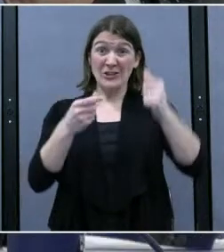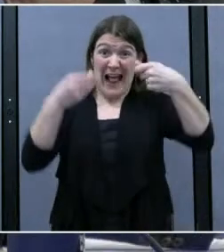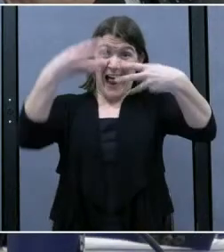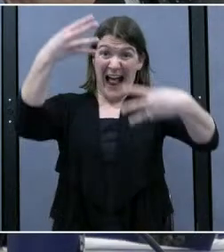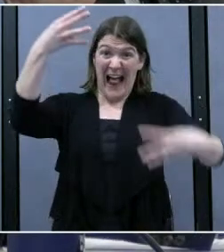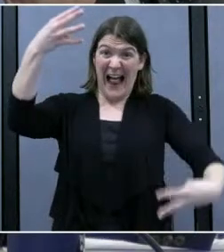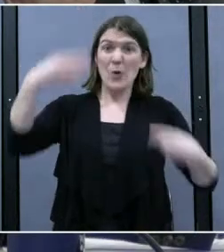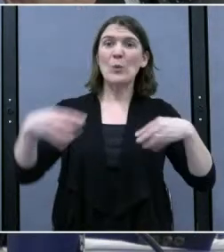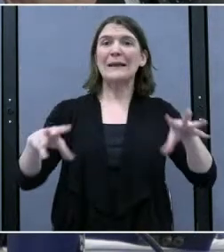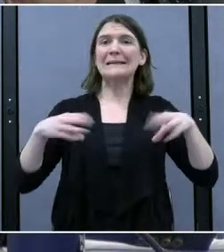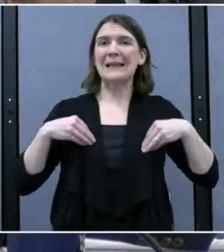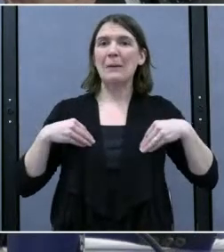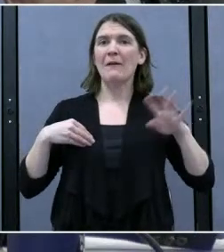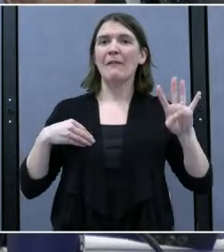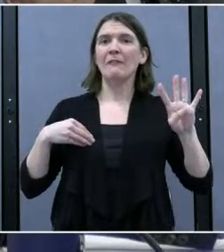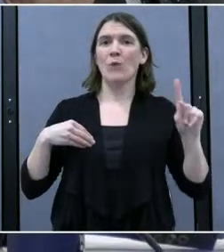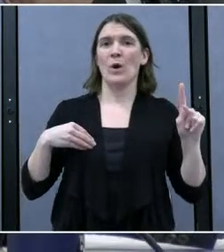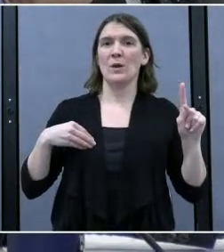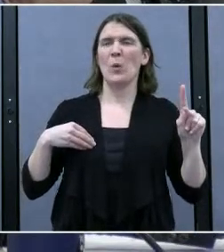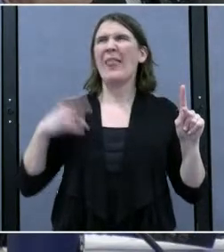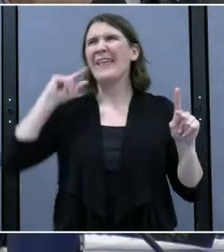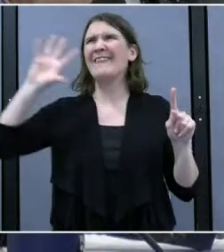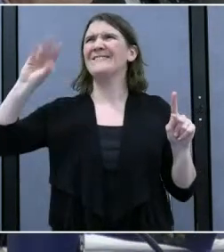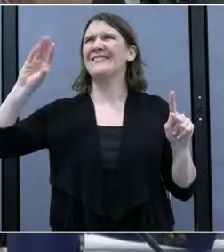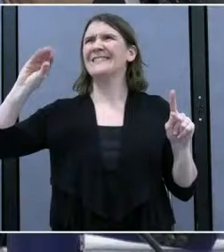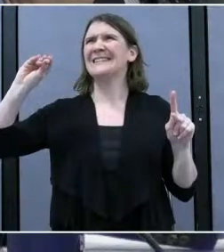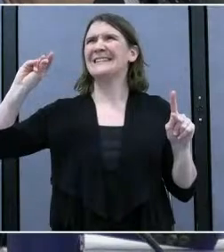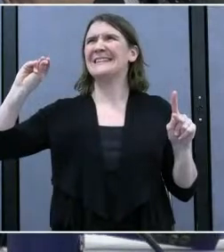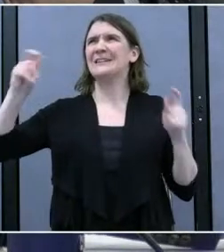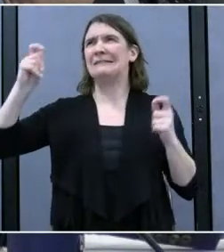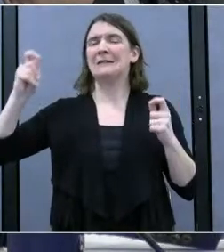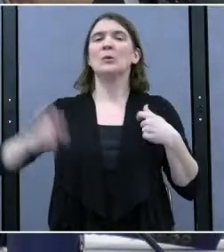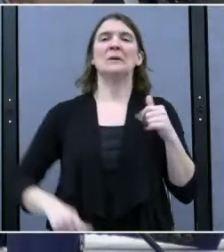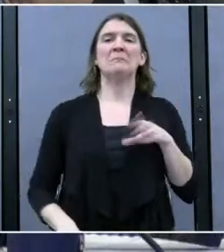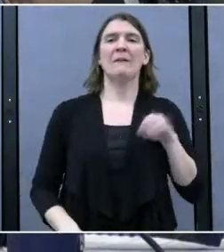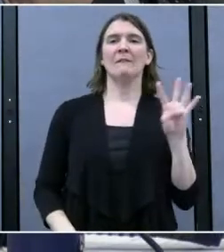and I think there were about 50-something proposed originally.